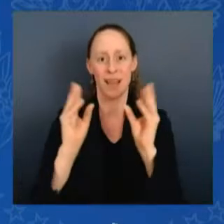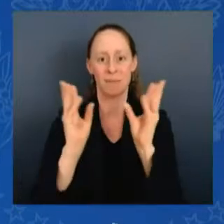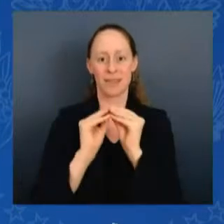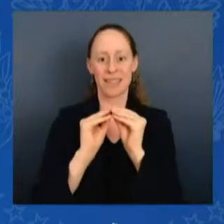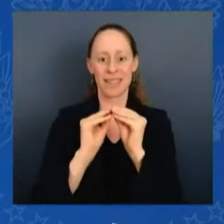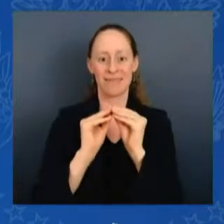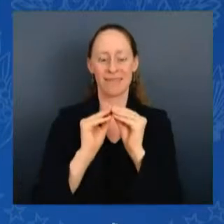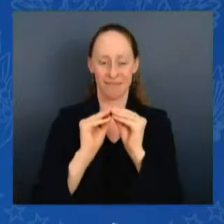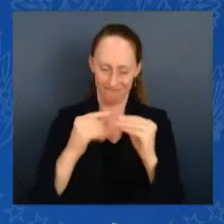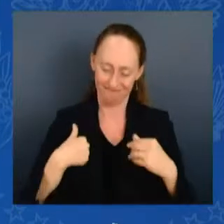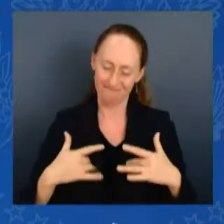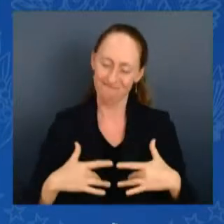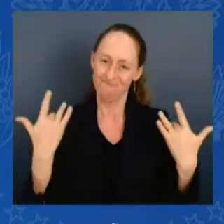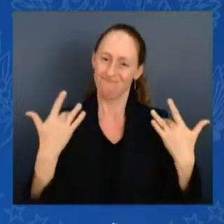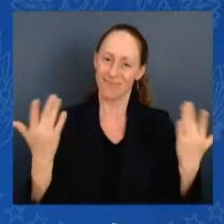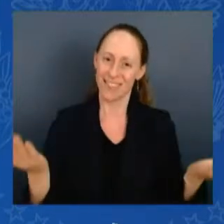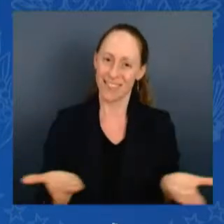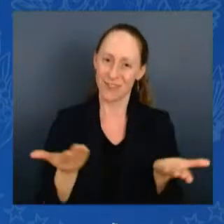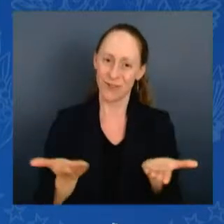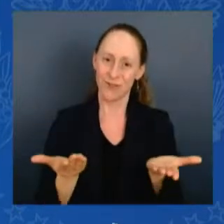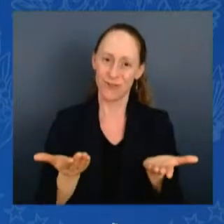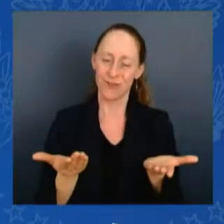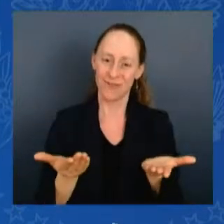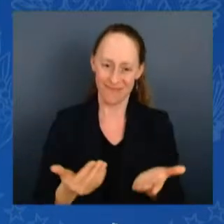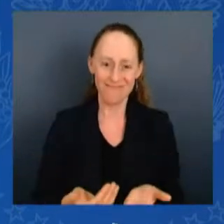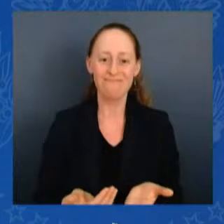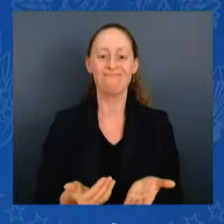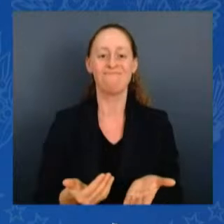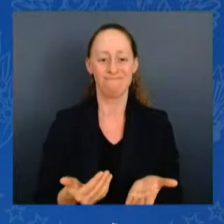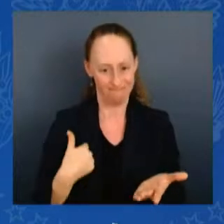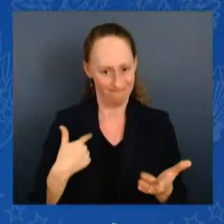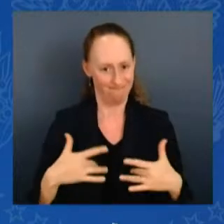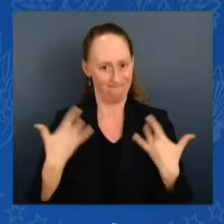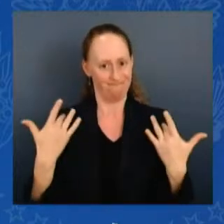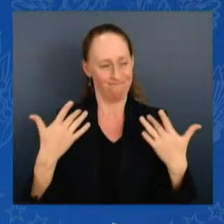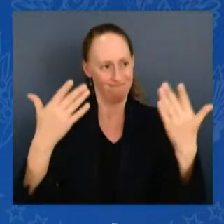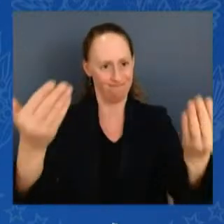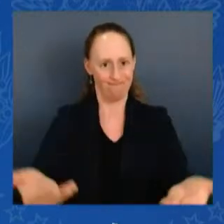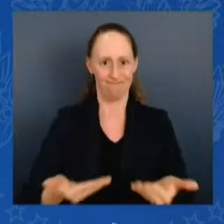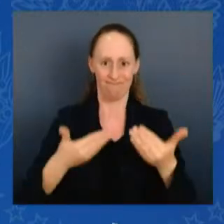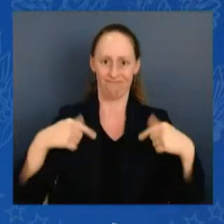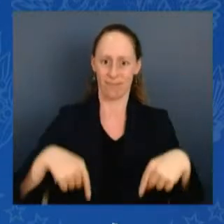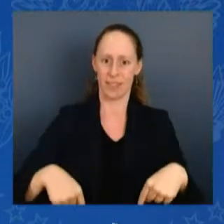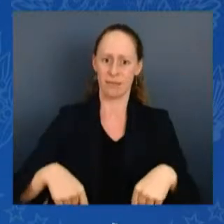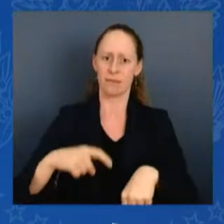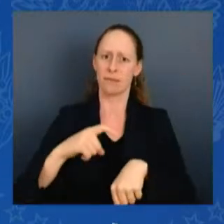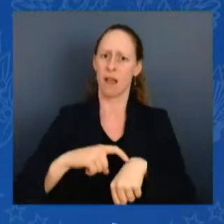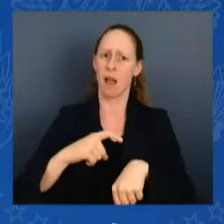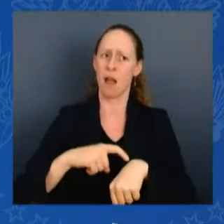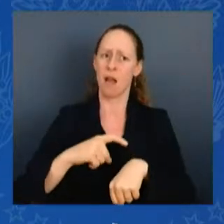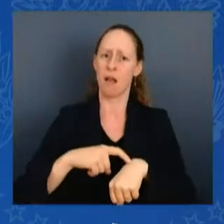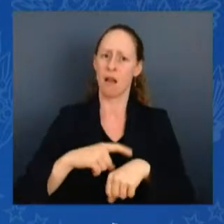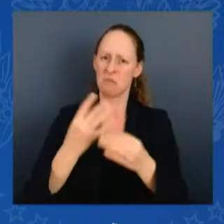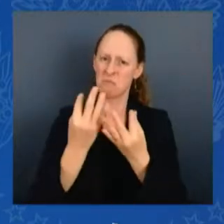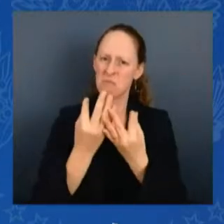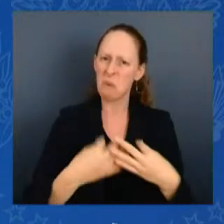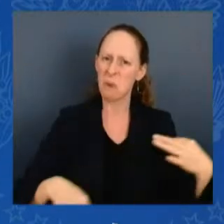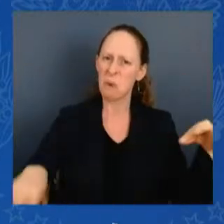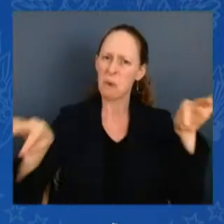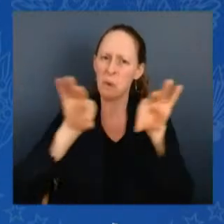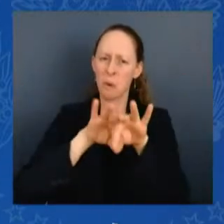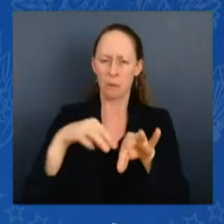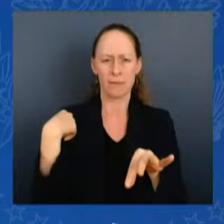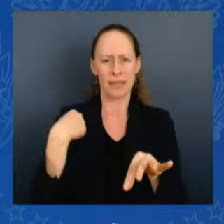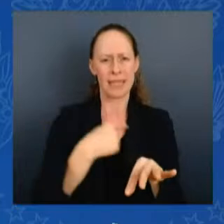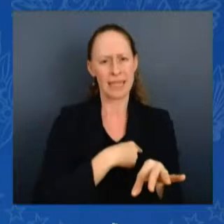It's a pleasure to host you in this milestone year, to look back with pride at all we've achieved and look ahead to